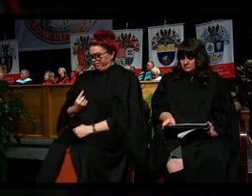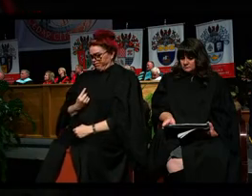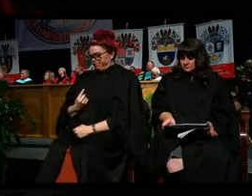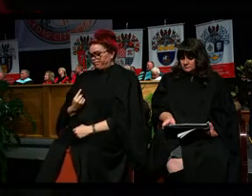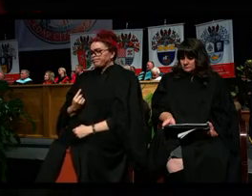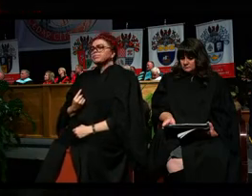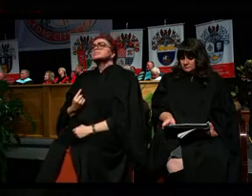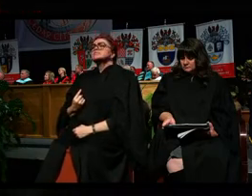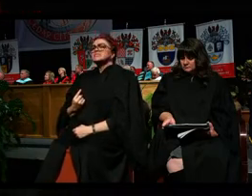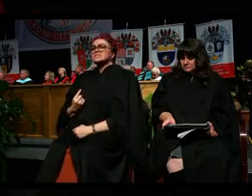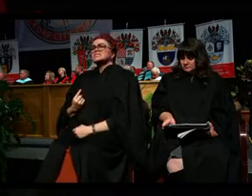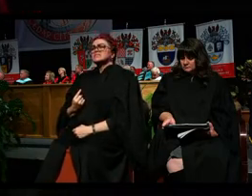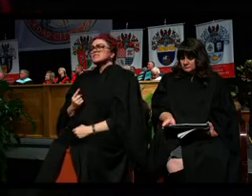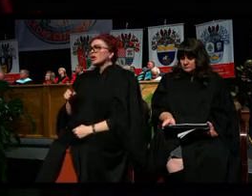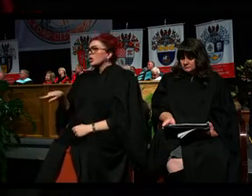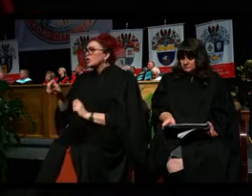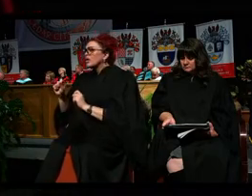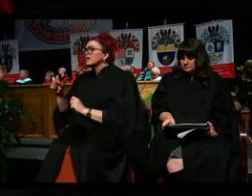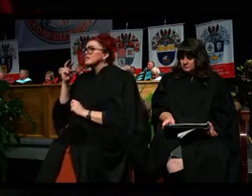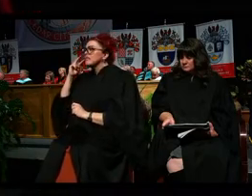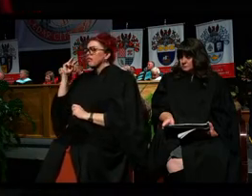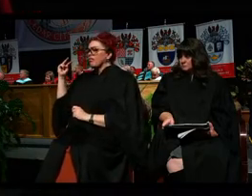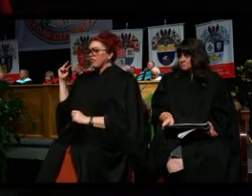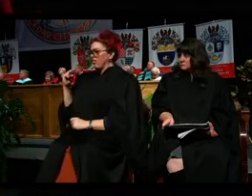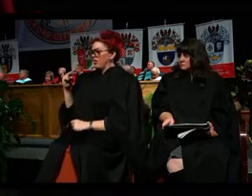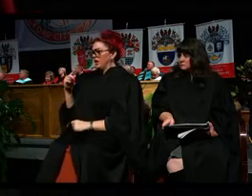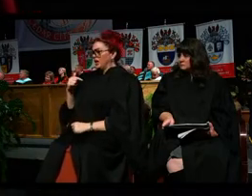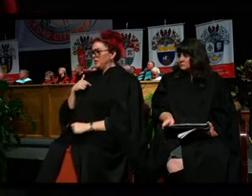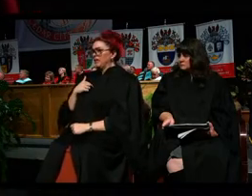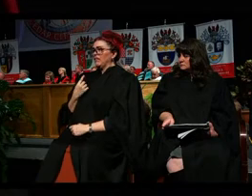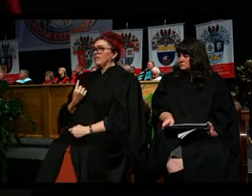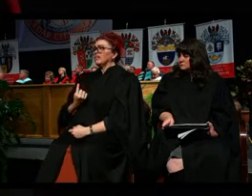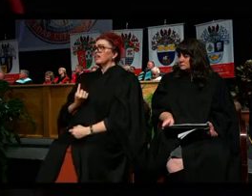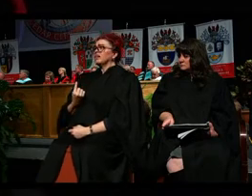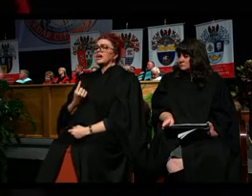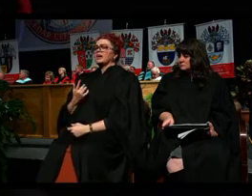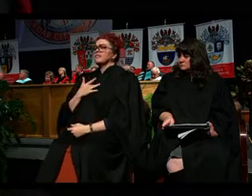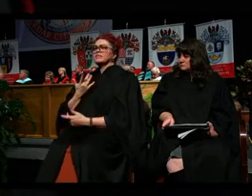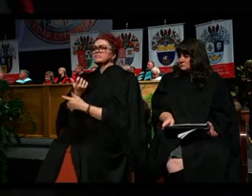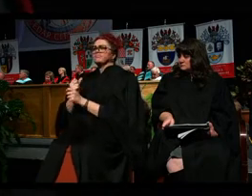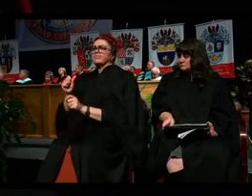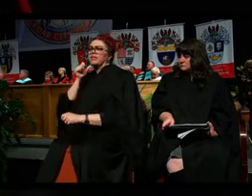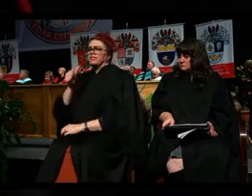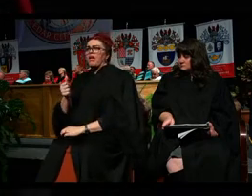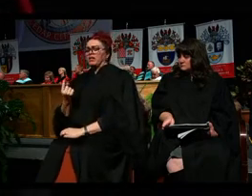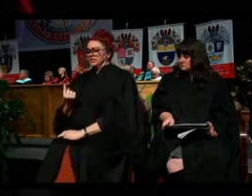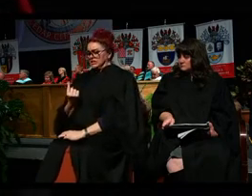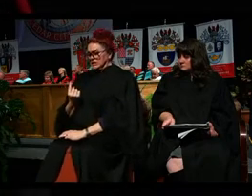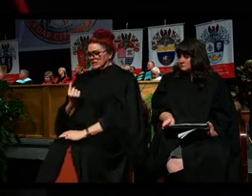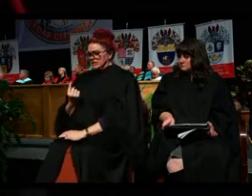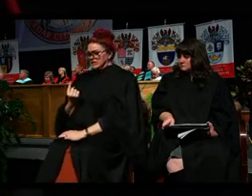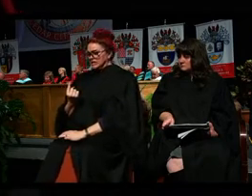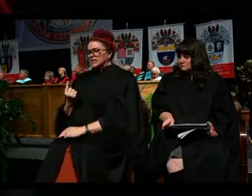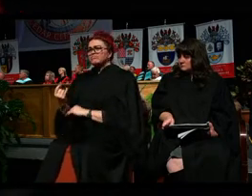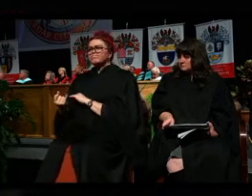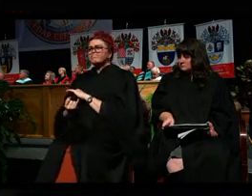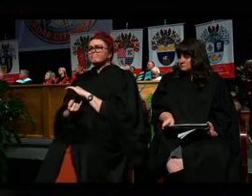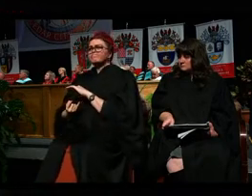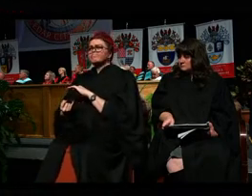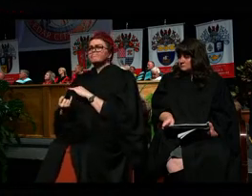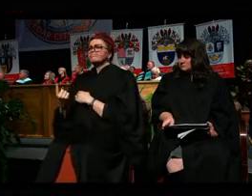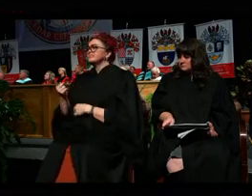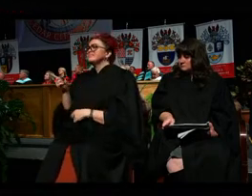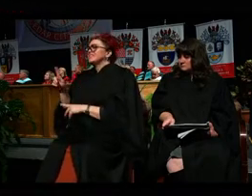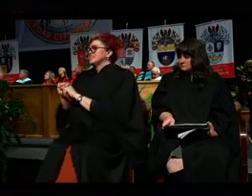imagine being in this place, this space that didn't feel safe. It felt like this wasn't a